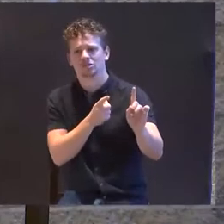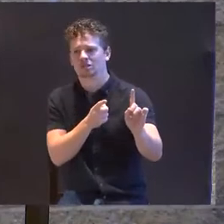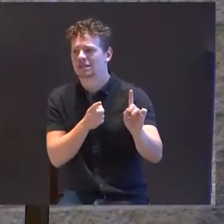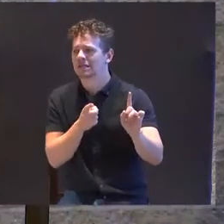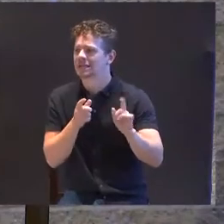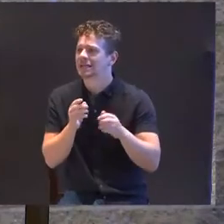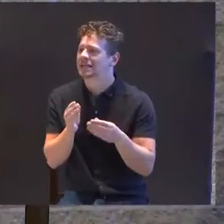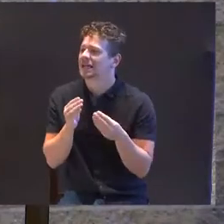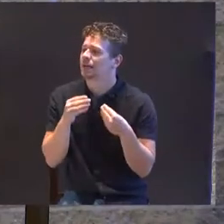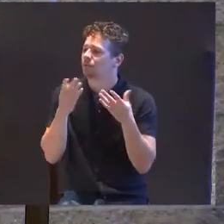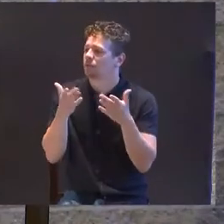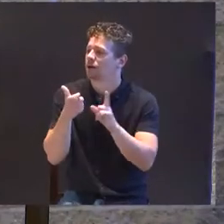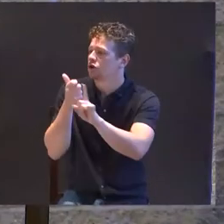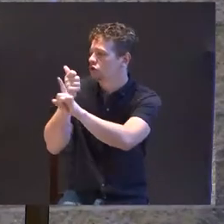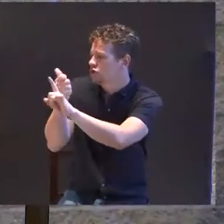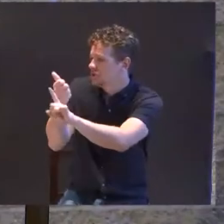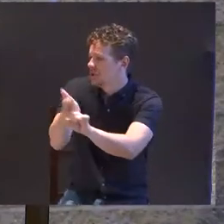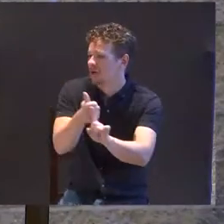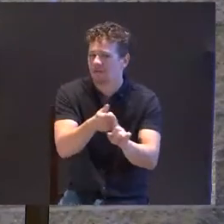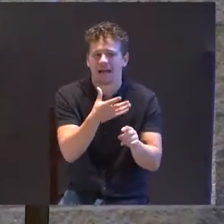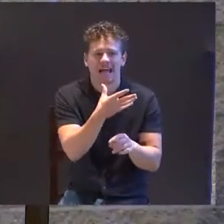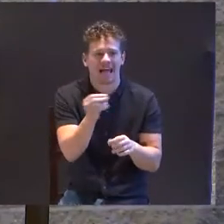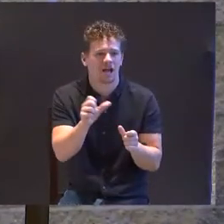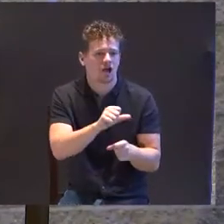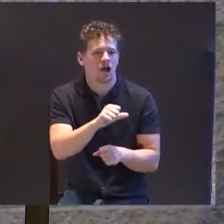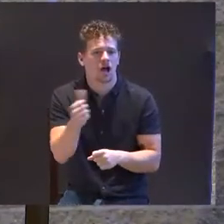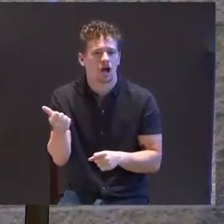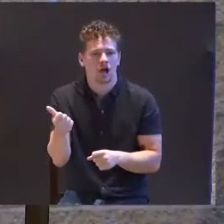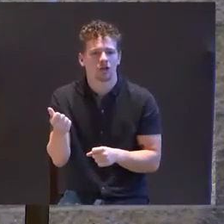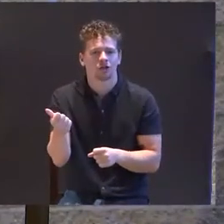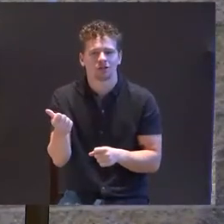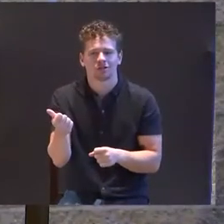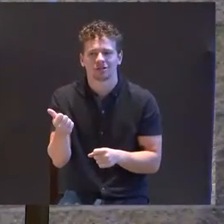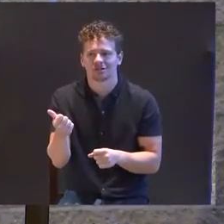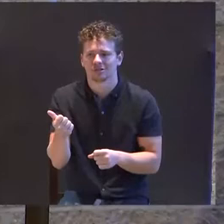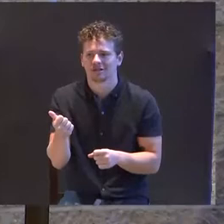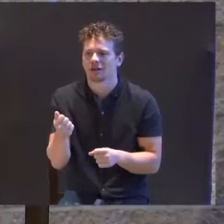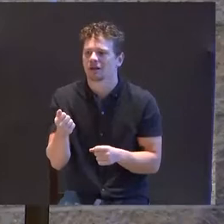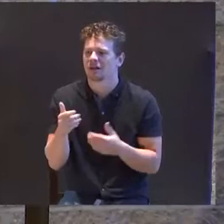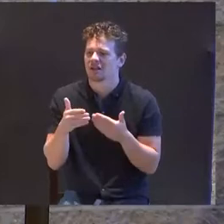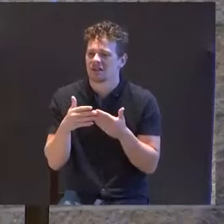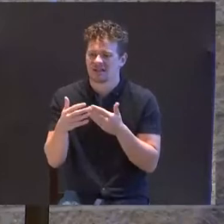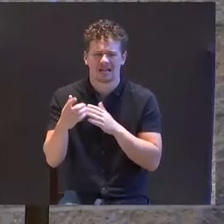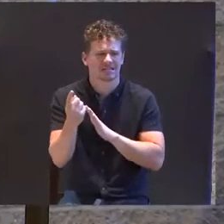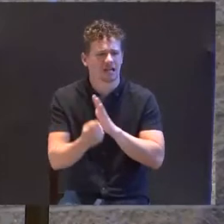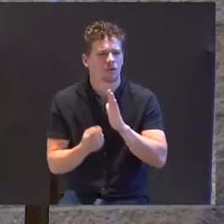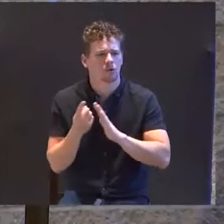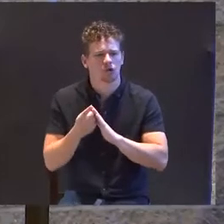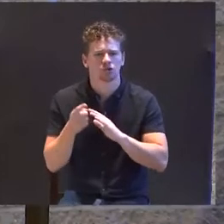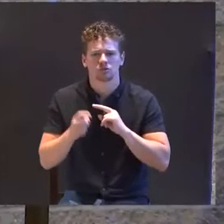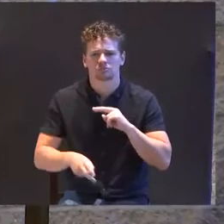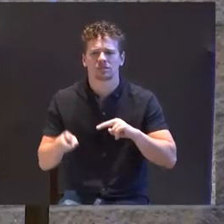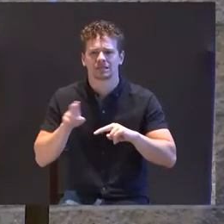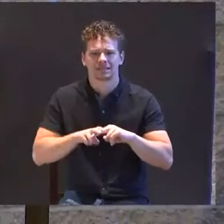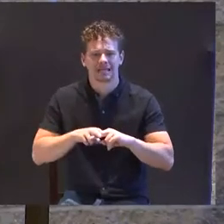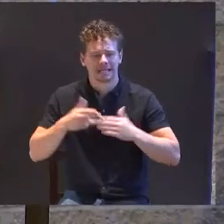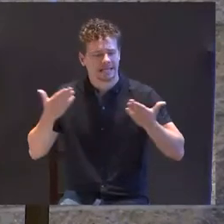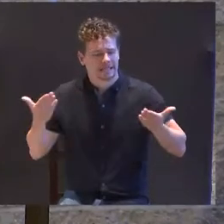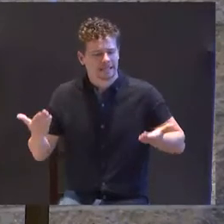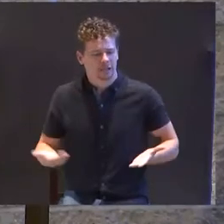others the gift of this sacred hour. Set an intention that for the next hour, you'll be here and you'll be